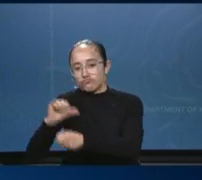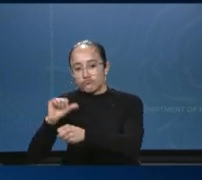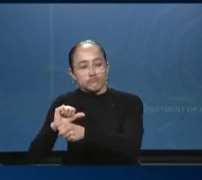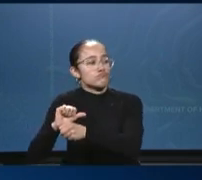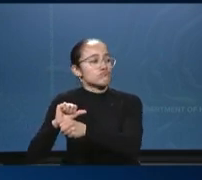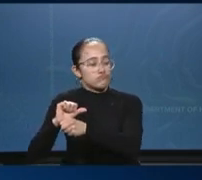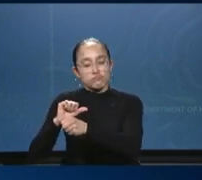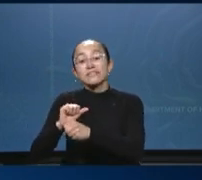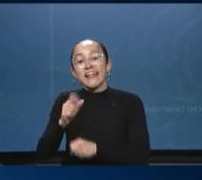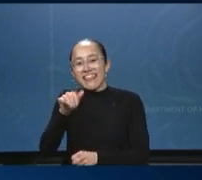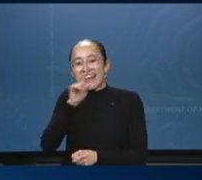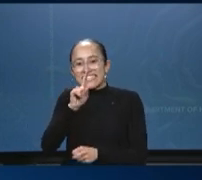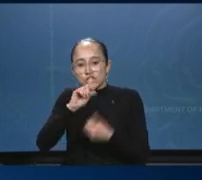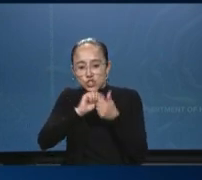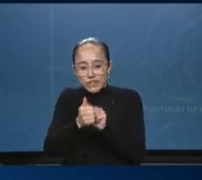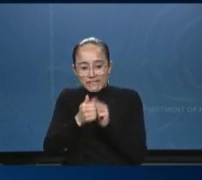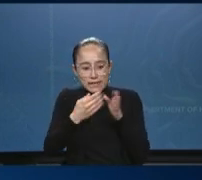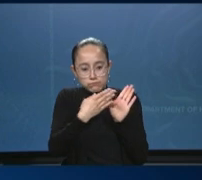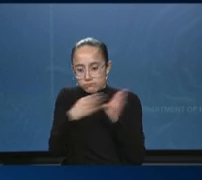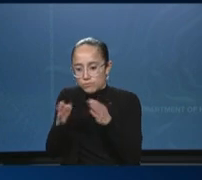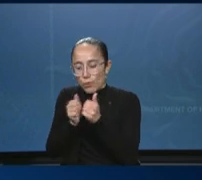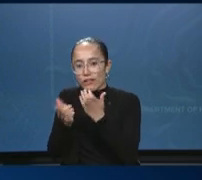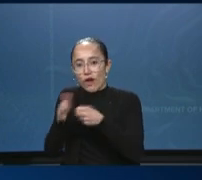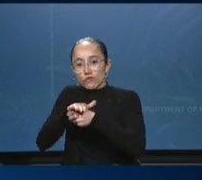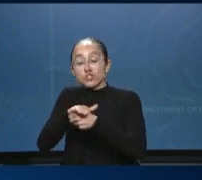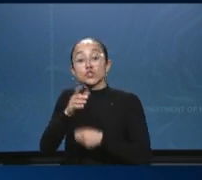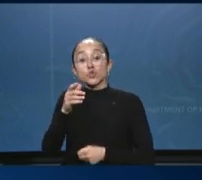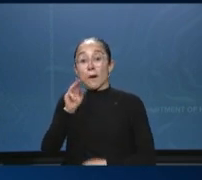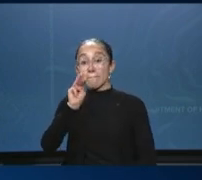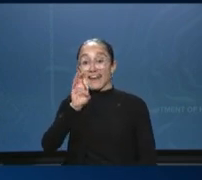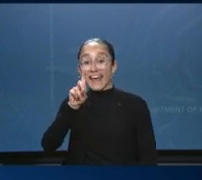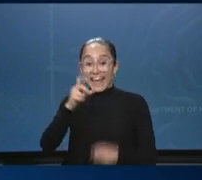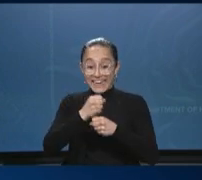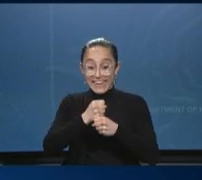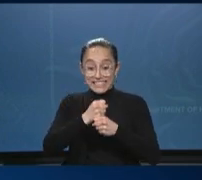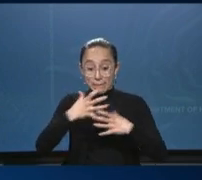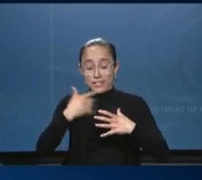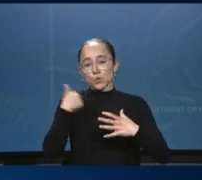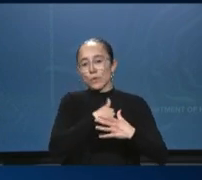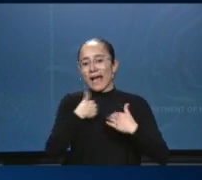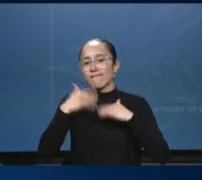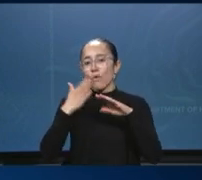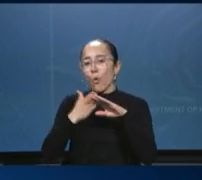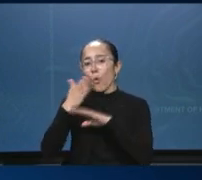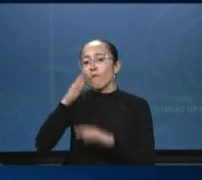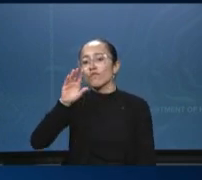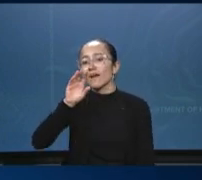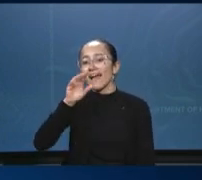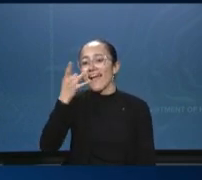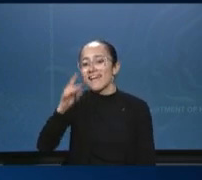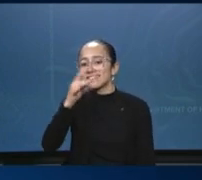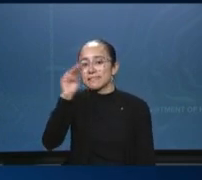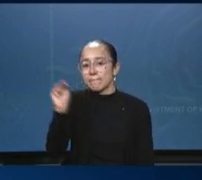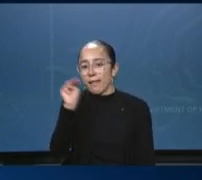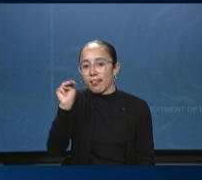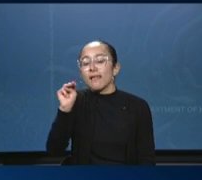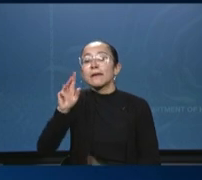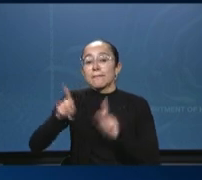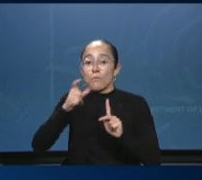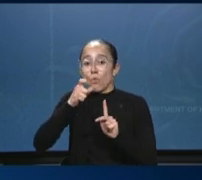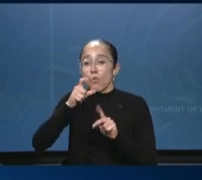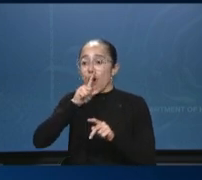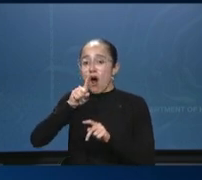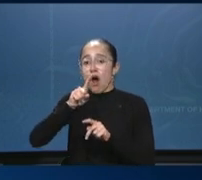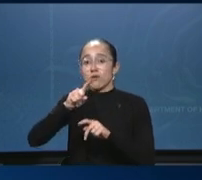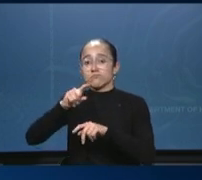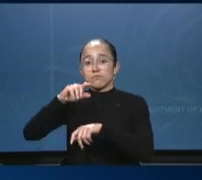And so, you know, Medicaid expansion, we have over 15 million, actually over 18 million individuals on Medicaid expansion